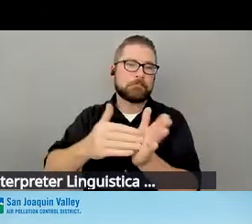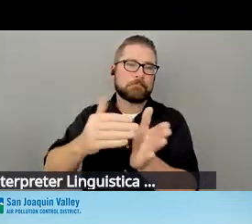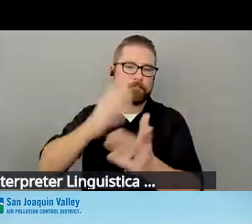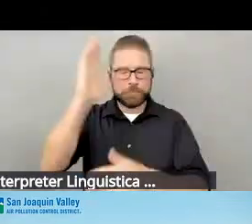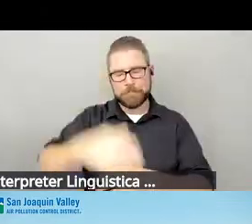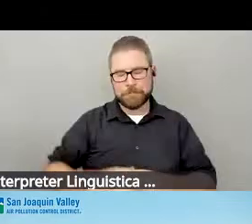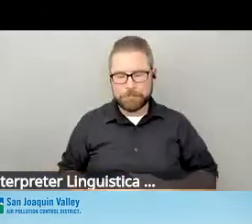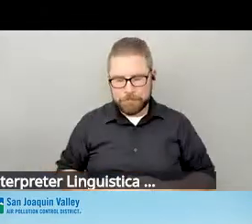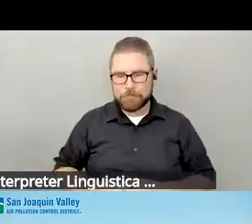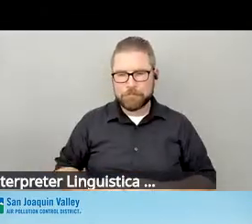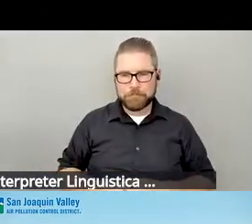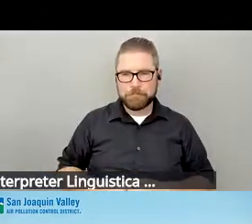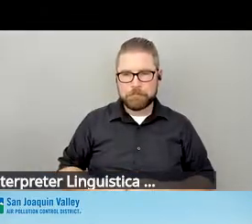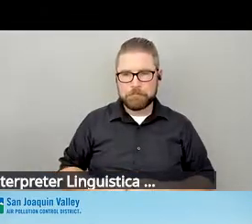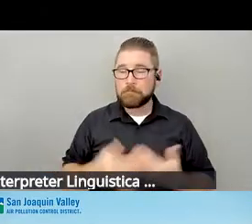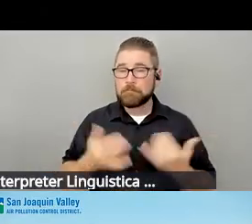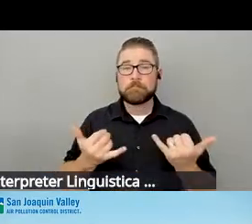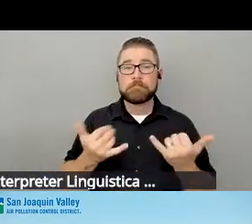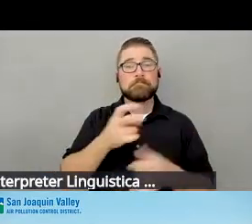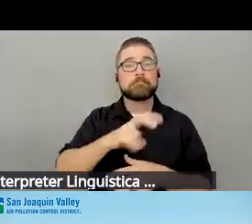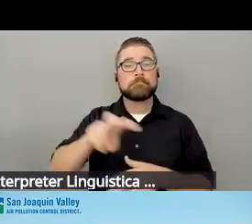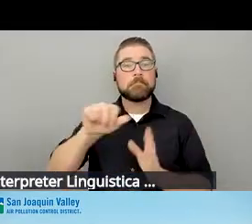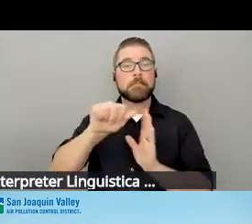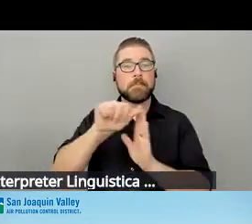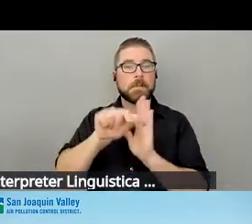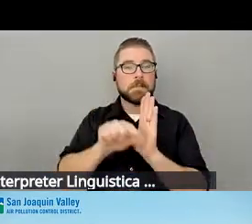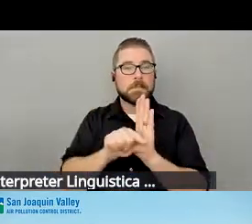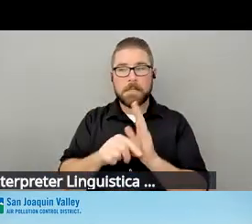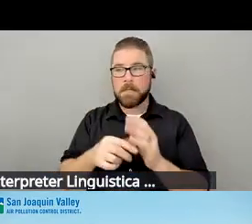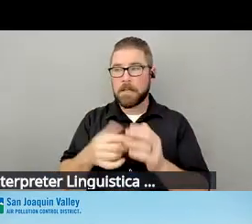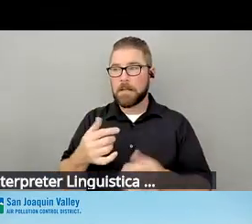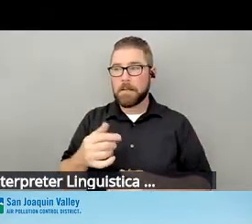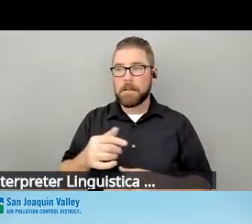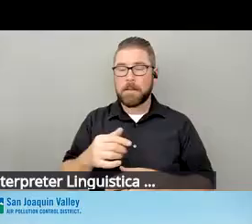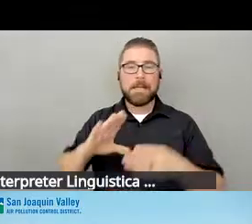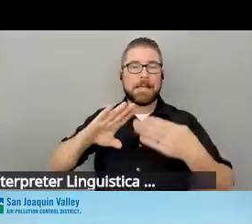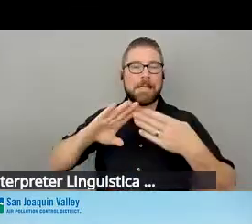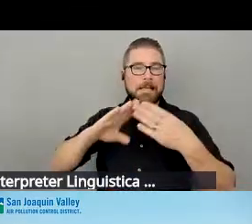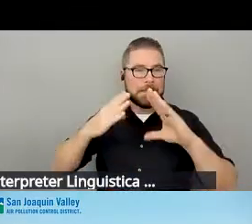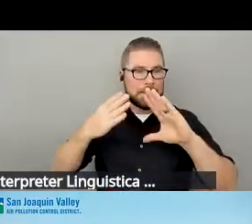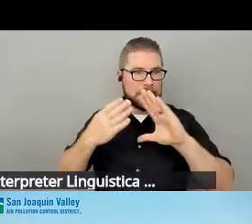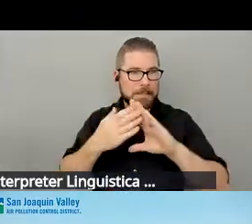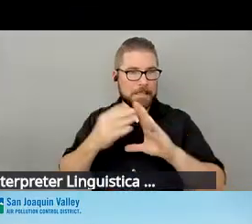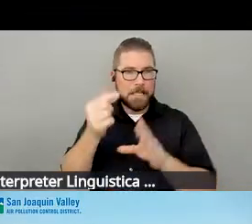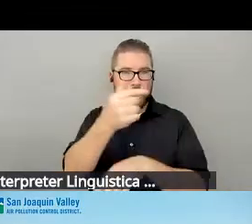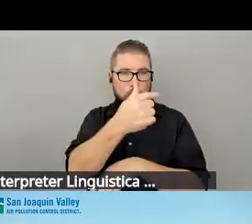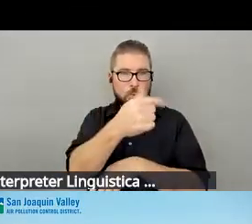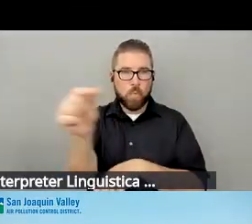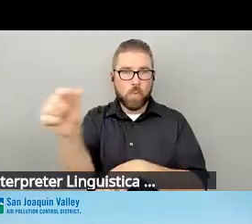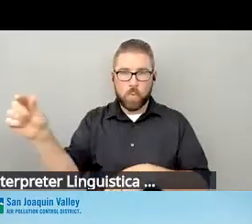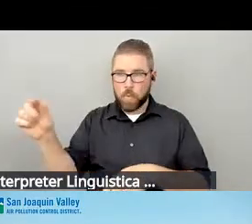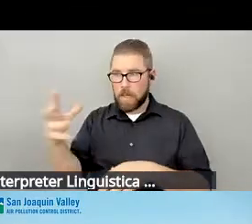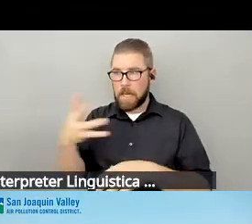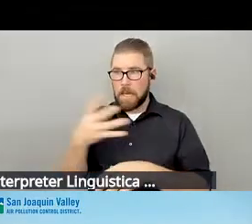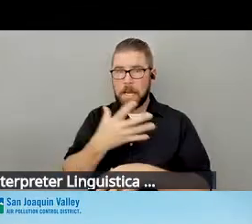item, which is the urban greening and vegetative barriers update. So I'll pass it to my colleague,